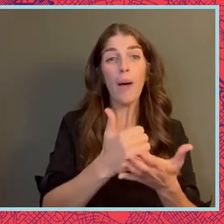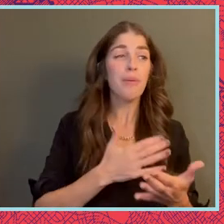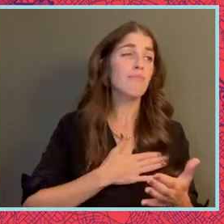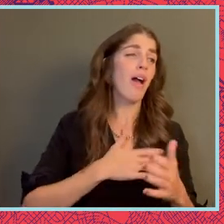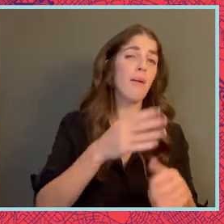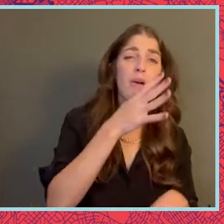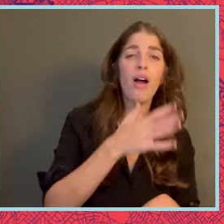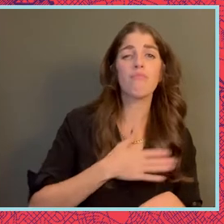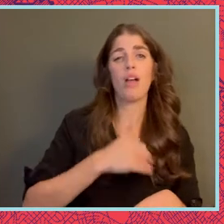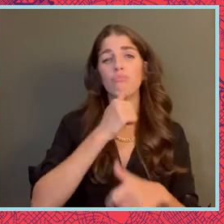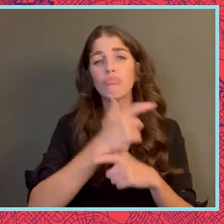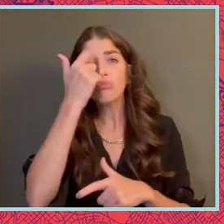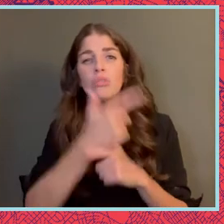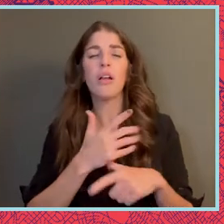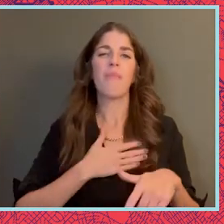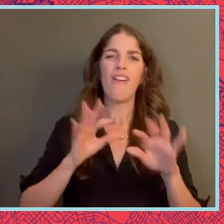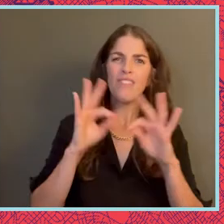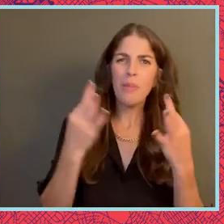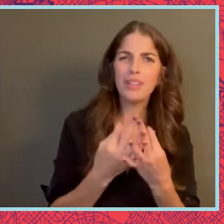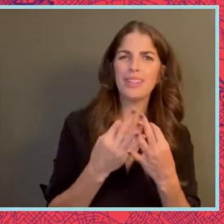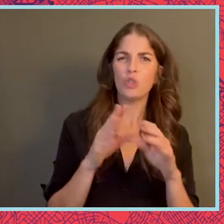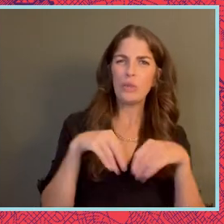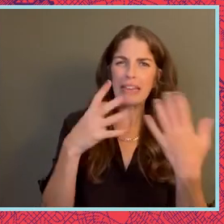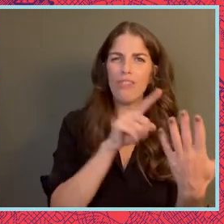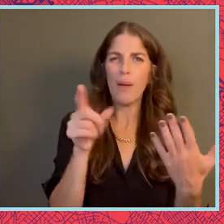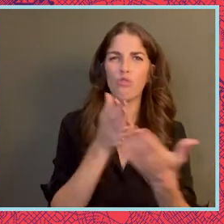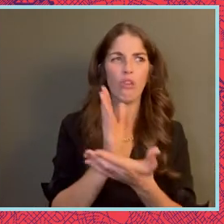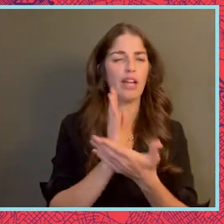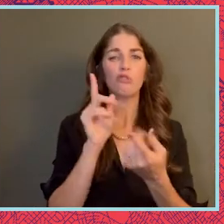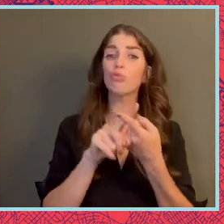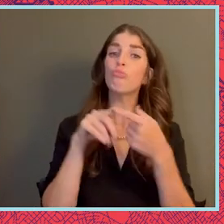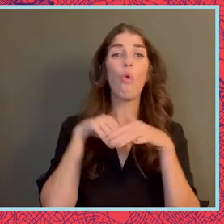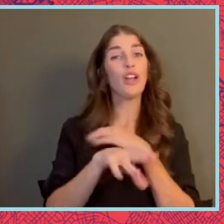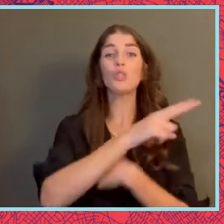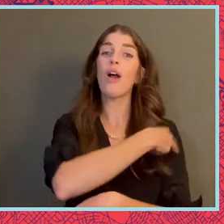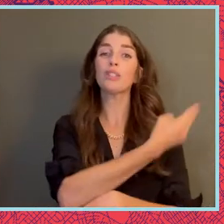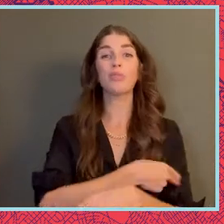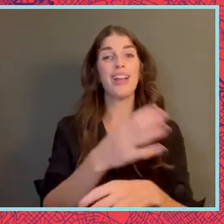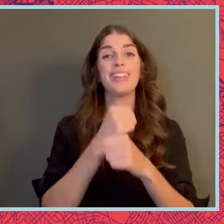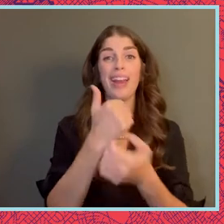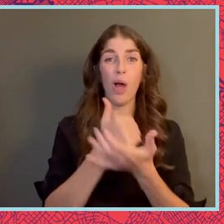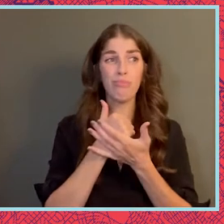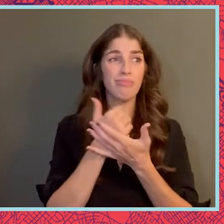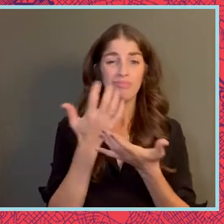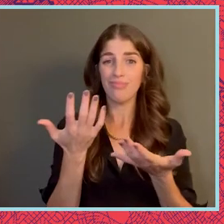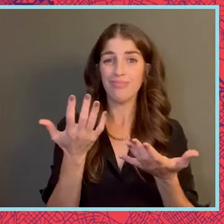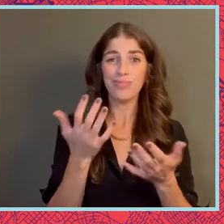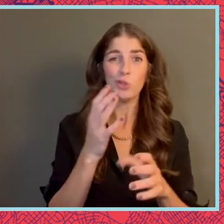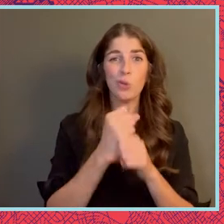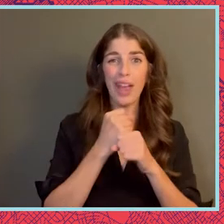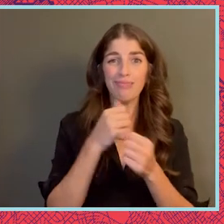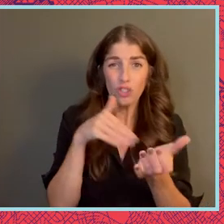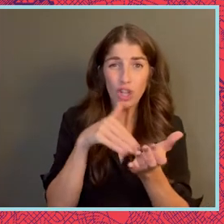mom, my sisters and my siblings and my family to have the basic right to walk into a hospital and get treatment, to